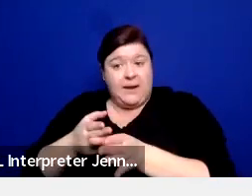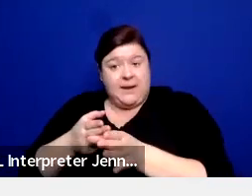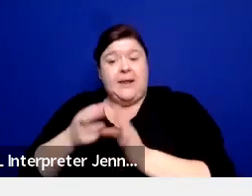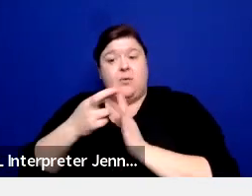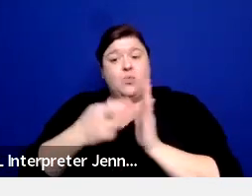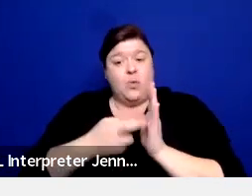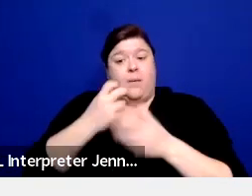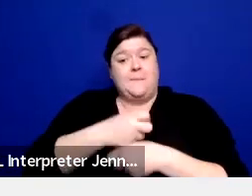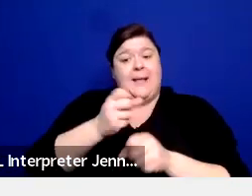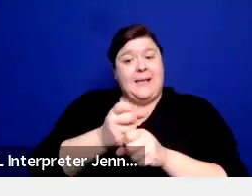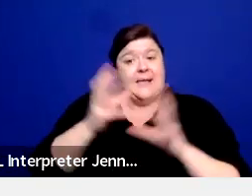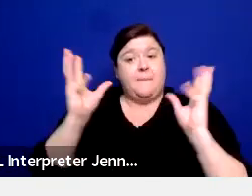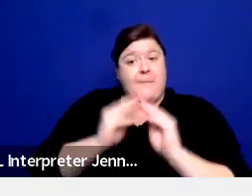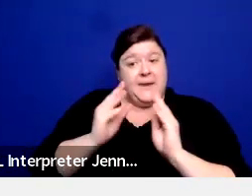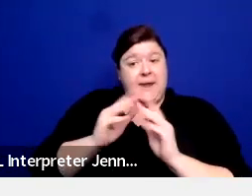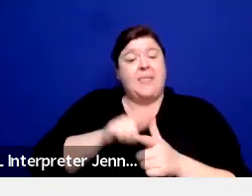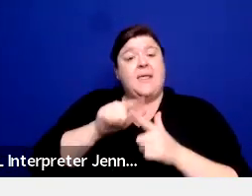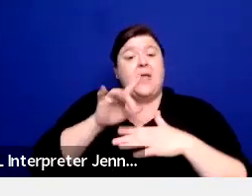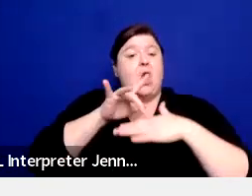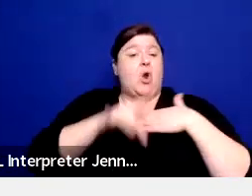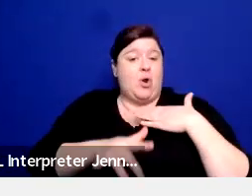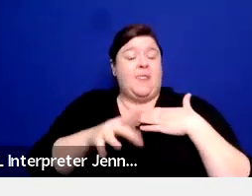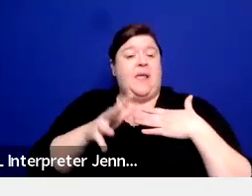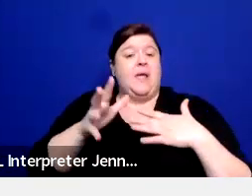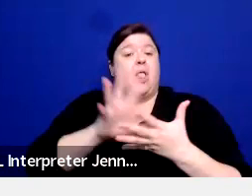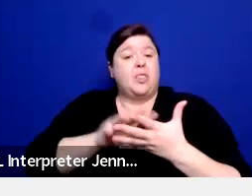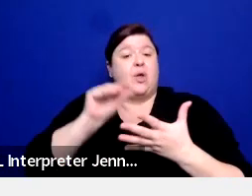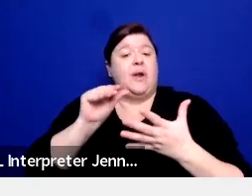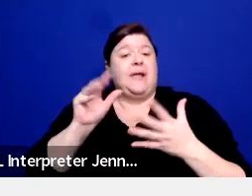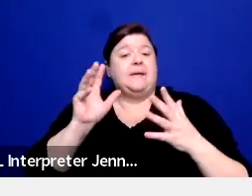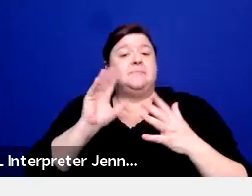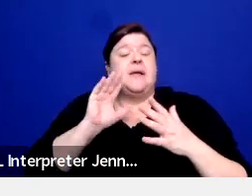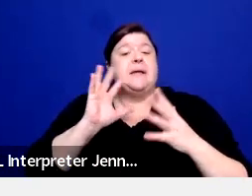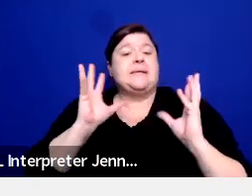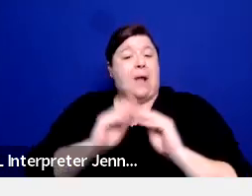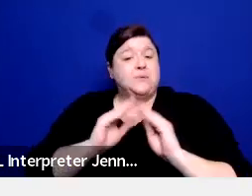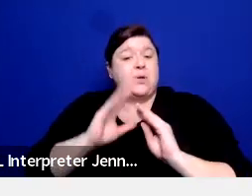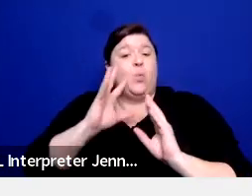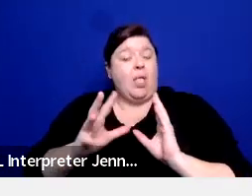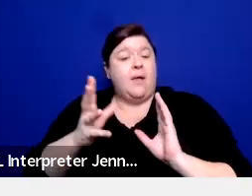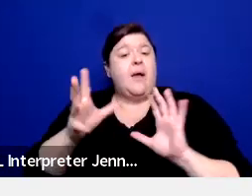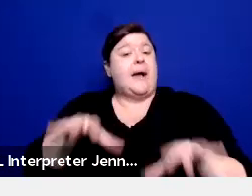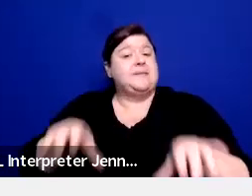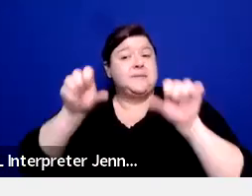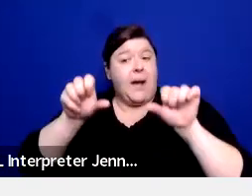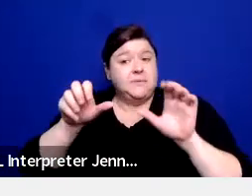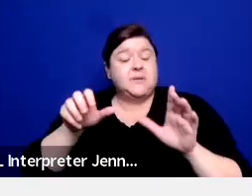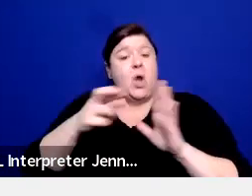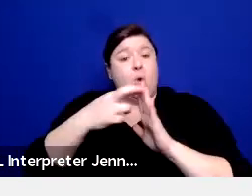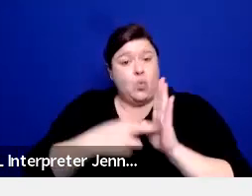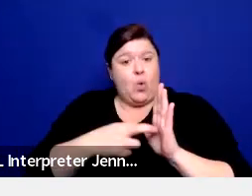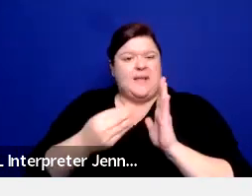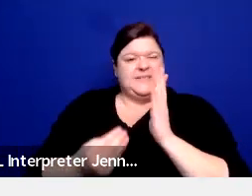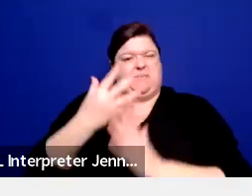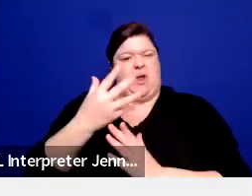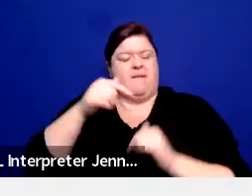advisory committee, and then the Early Learning Council will adopt a permanent rule in spring of this year. Right now, the Office of